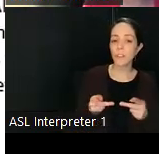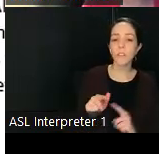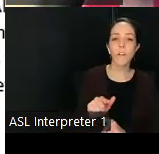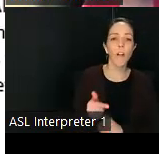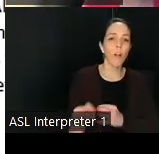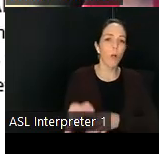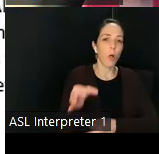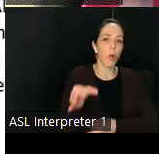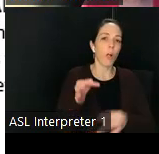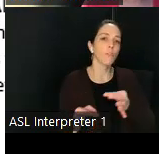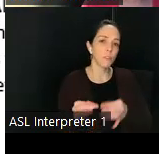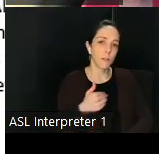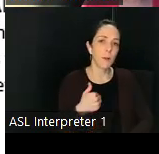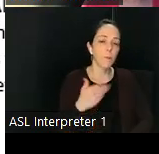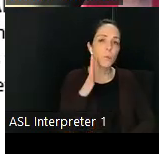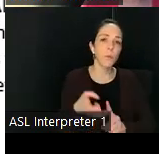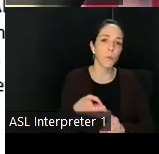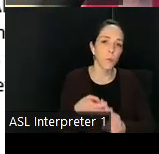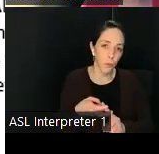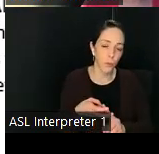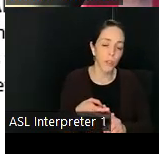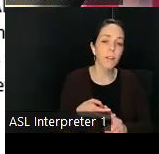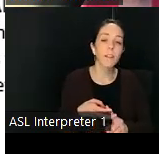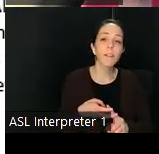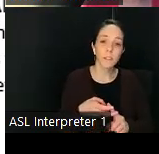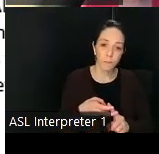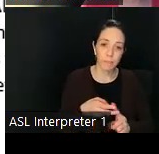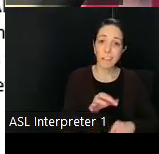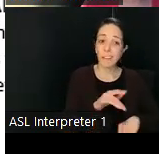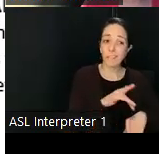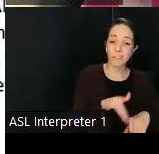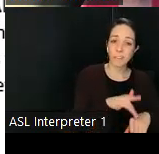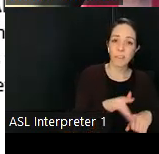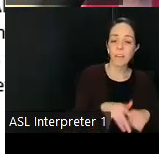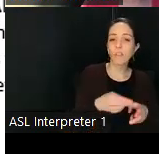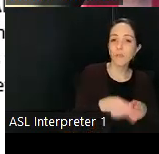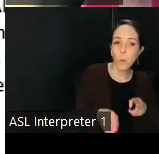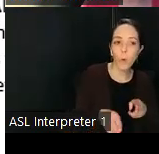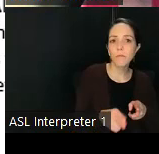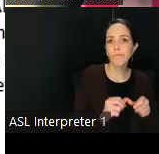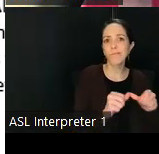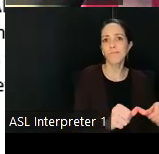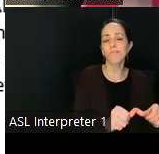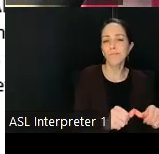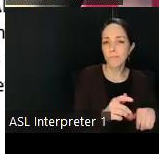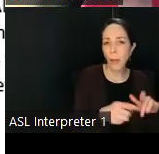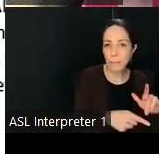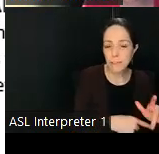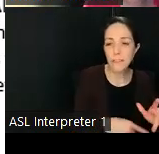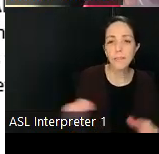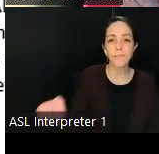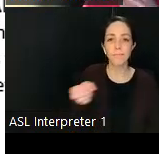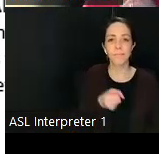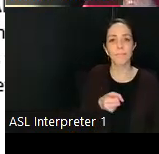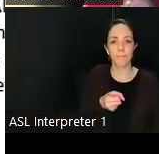recruited and appointed in the case that there are vacancies for both short and long-term absences. Alternate members shall be